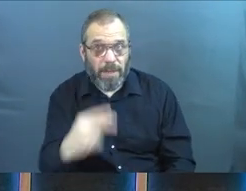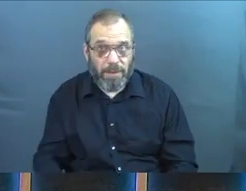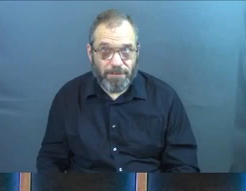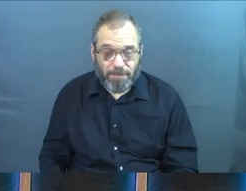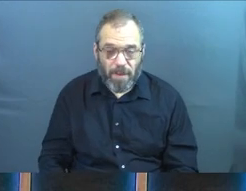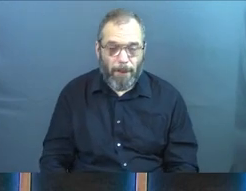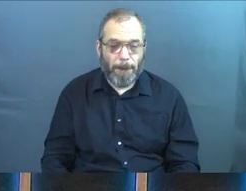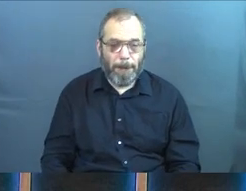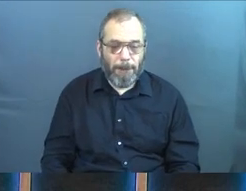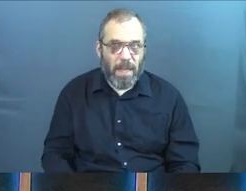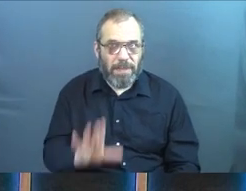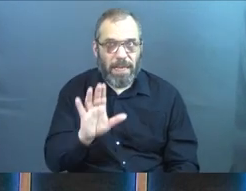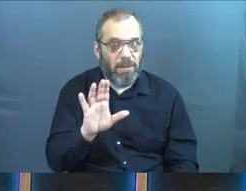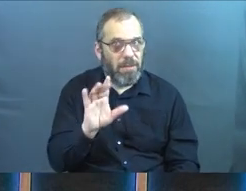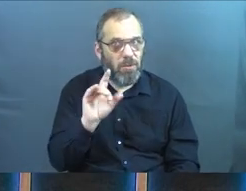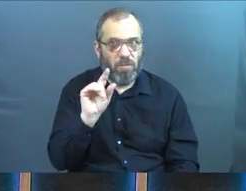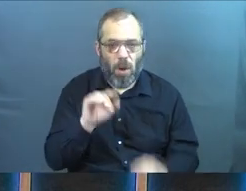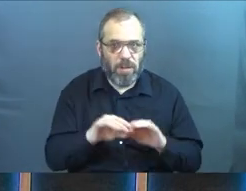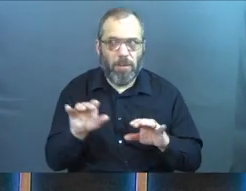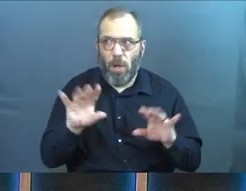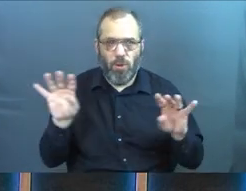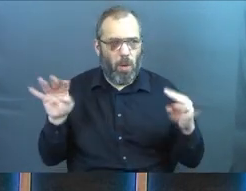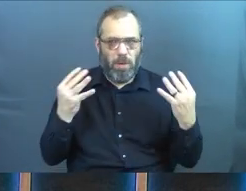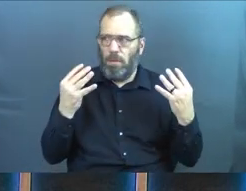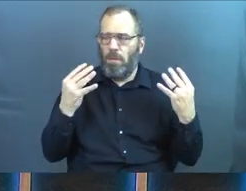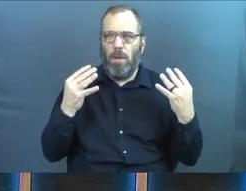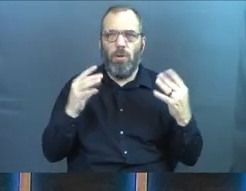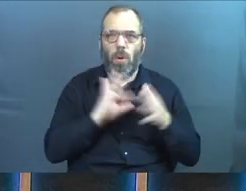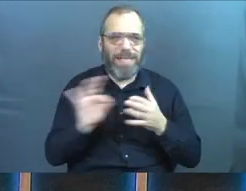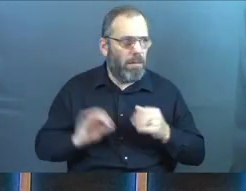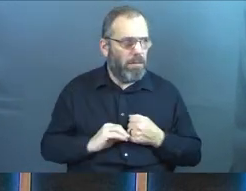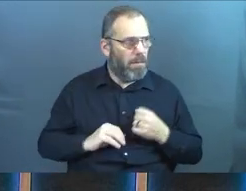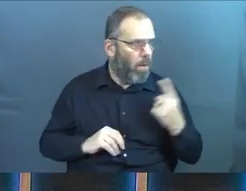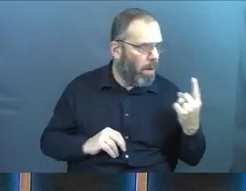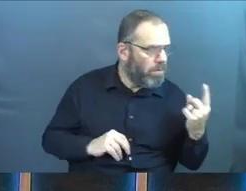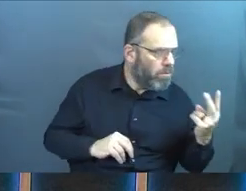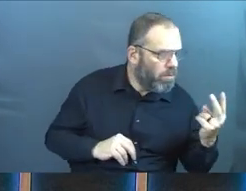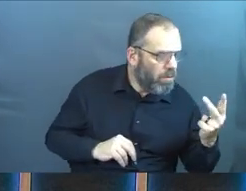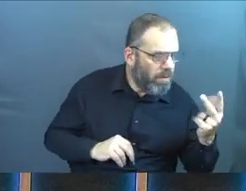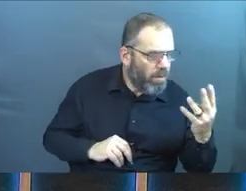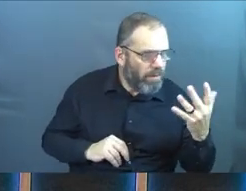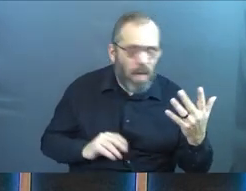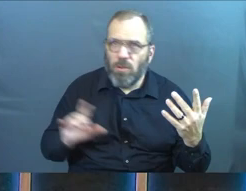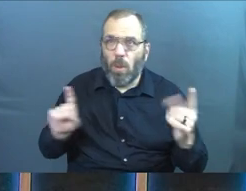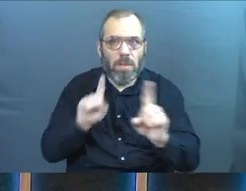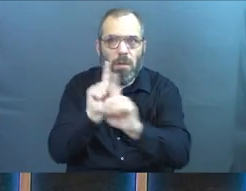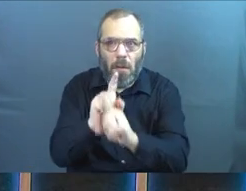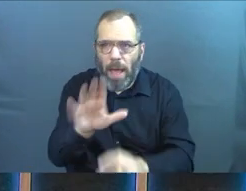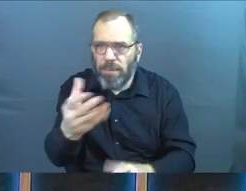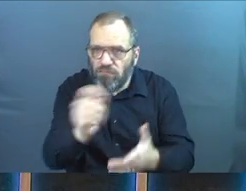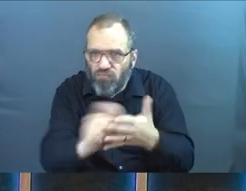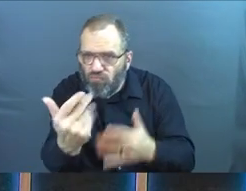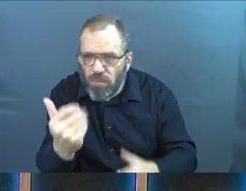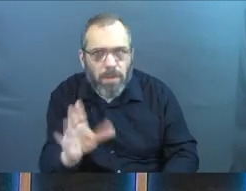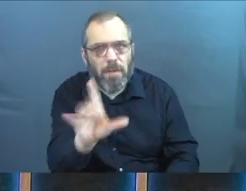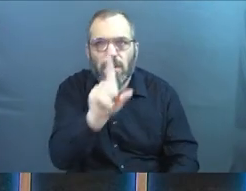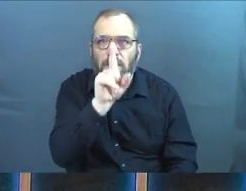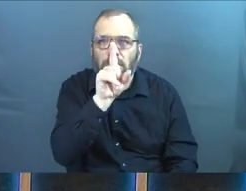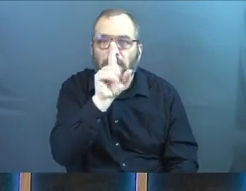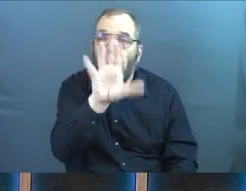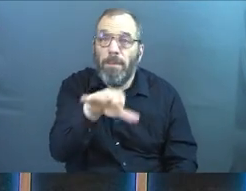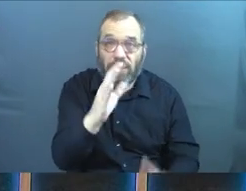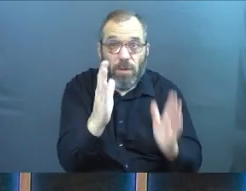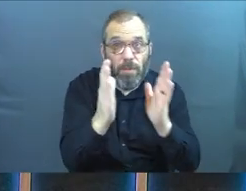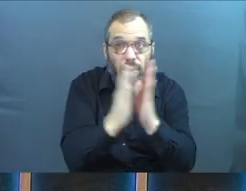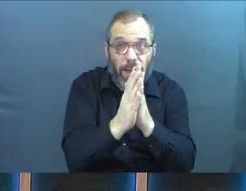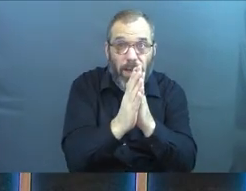I'll give you a tiny step to take. No one's watching, nobody's counting, nobody's gonna track you or stalk you, I promise. But if you're